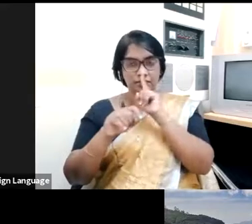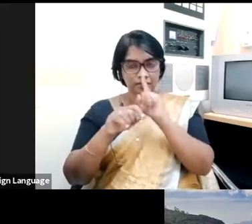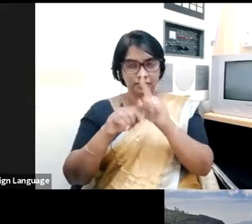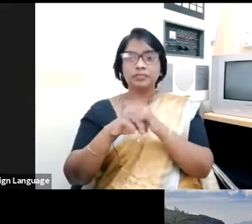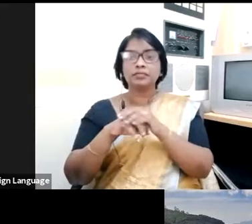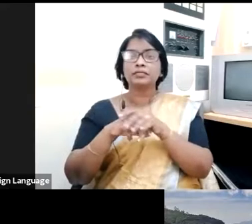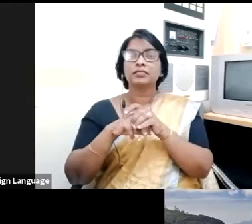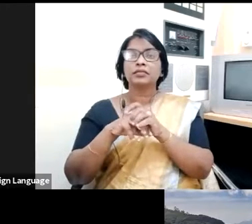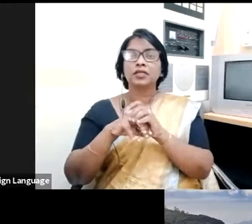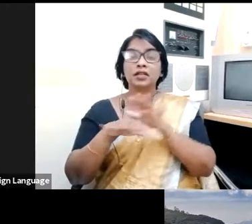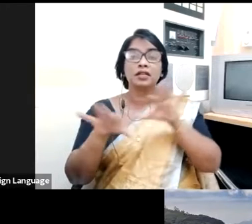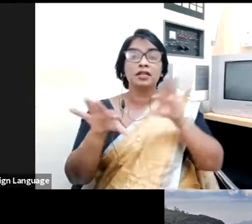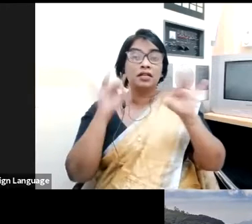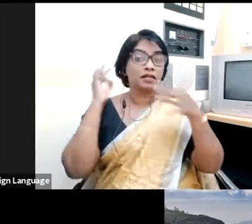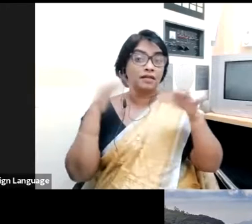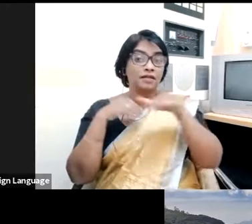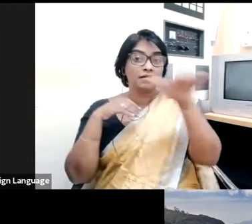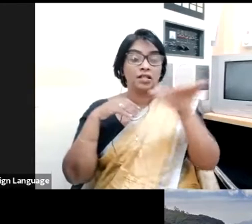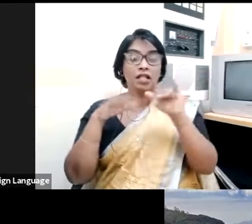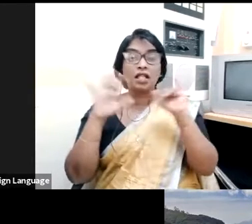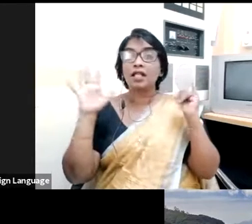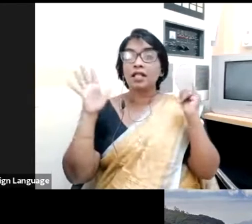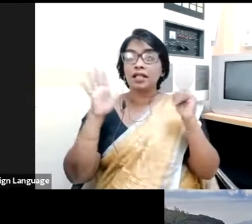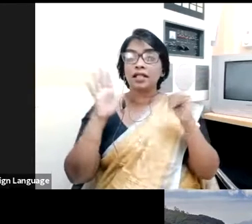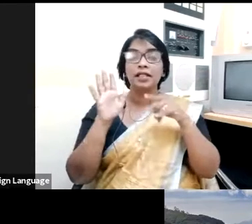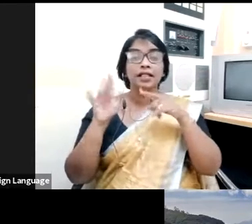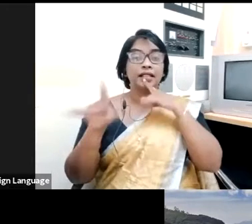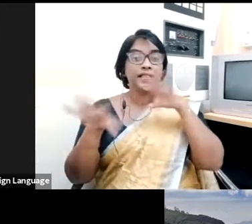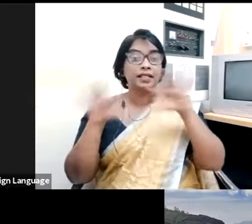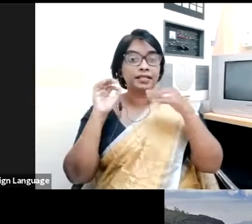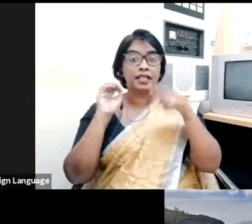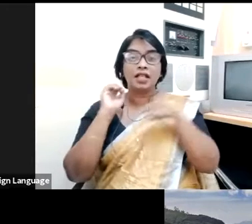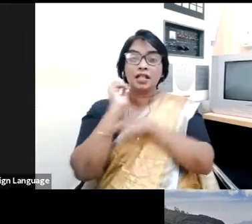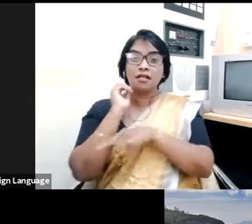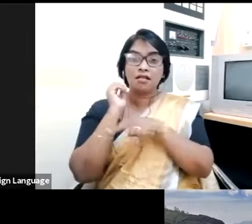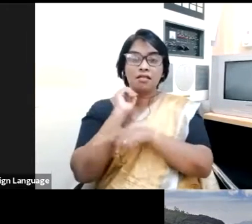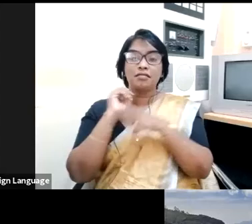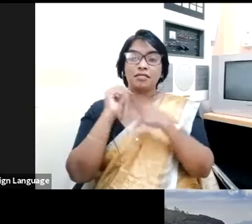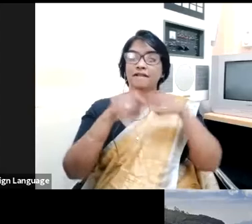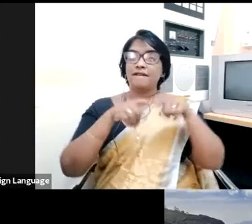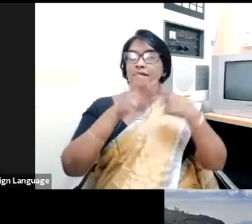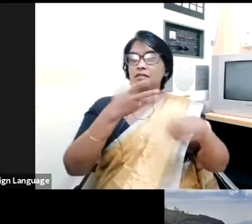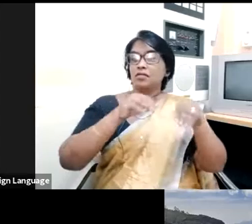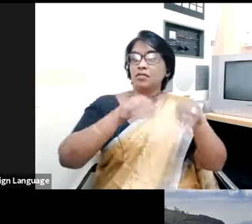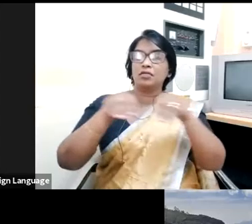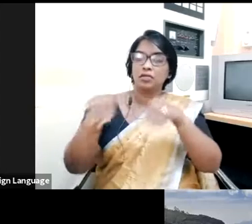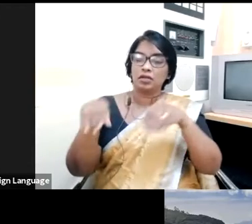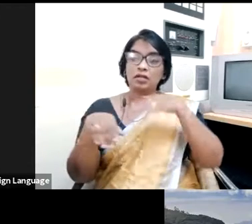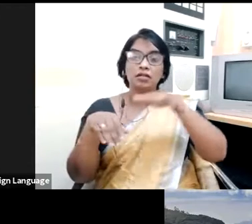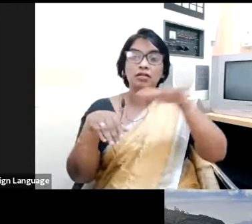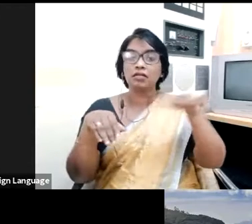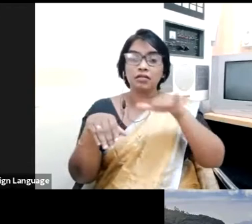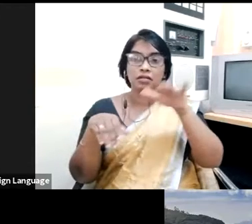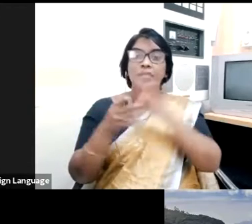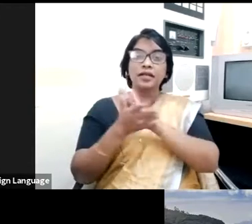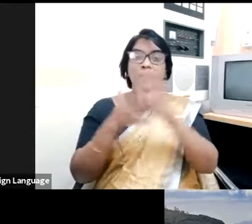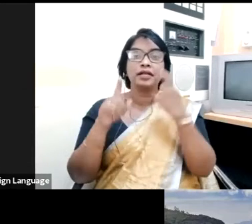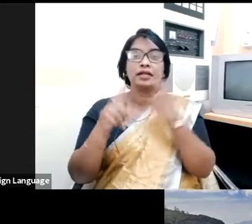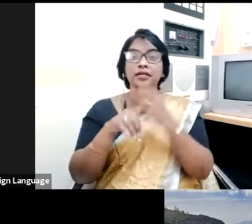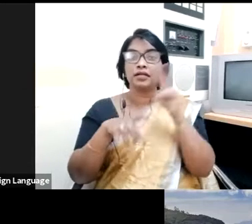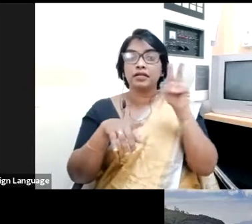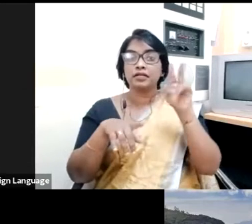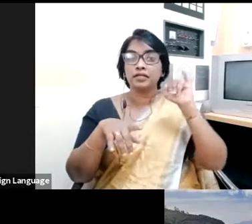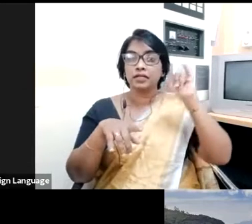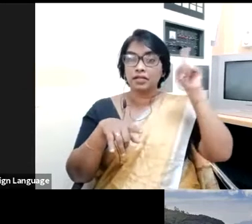covering a land mass of 26,000 hectares, hosting a population of almost 140,000 people. And we